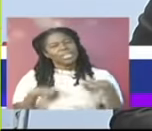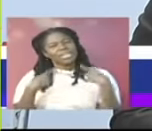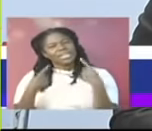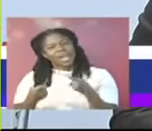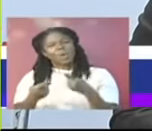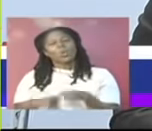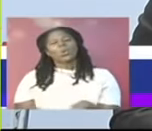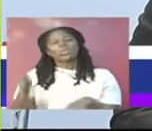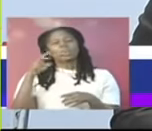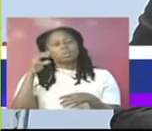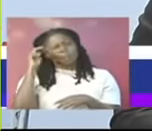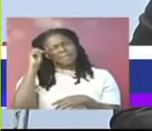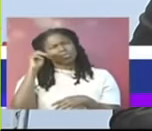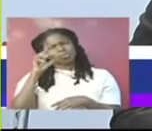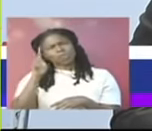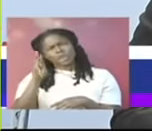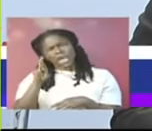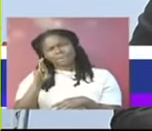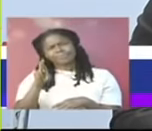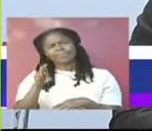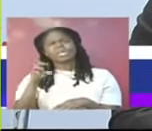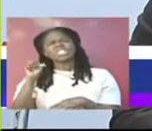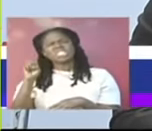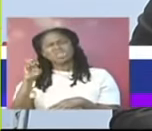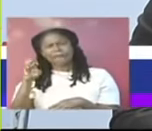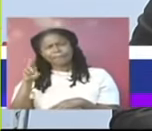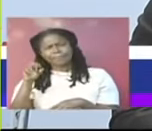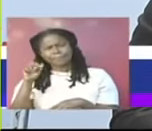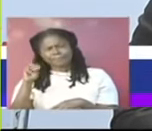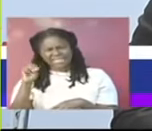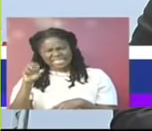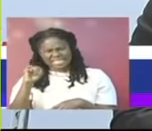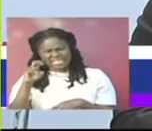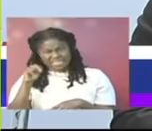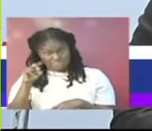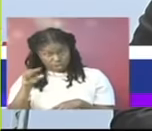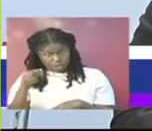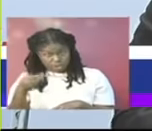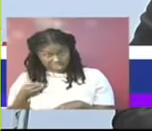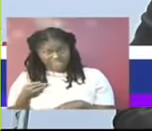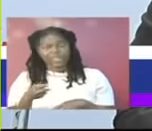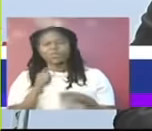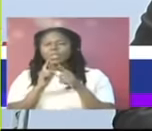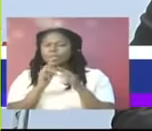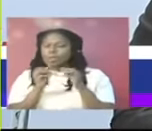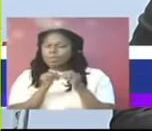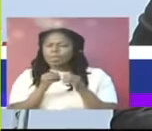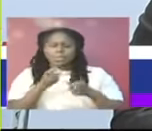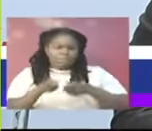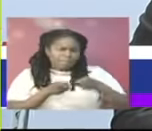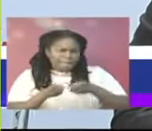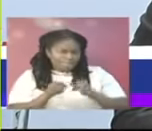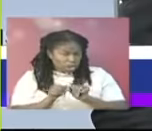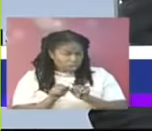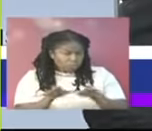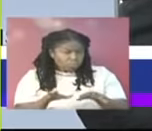Singh, who will update us on the latest trends across the country as it relates to the spread and containment of the virus.